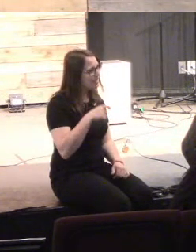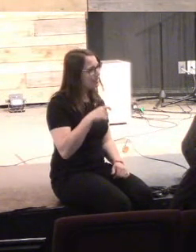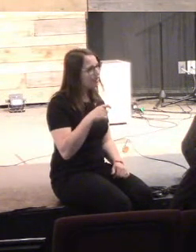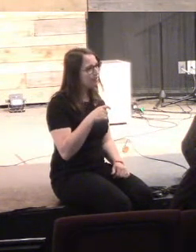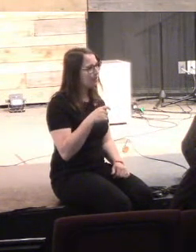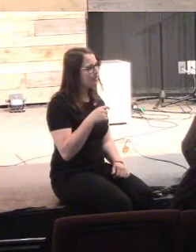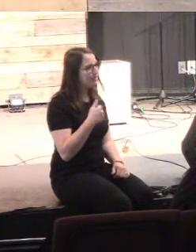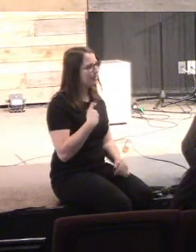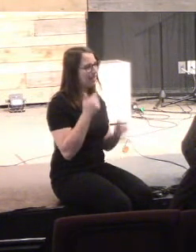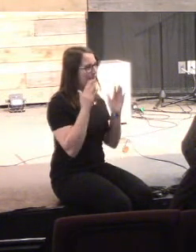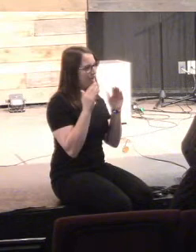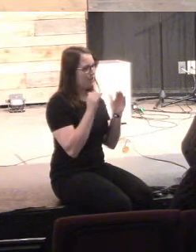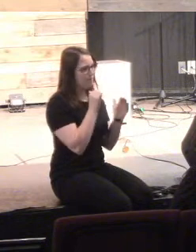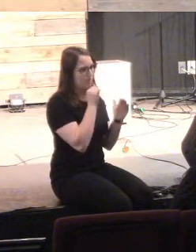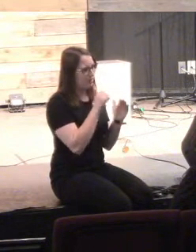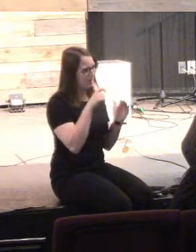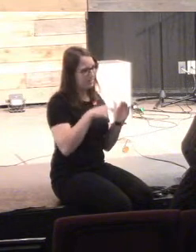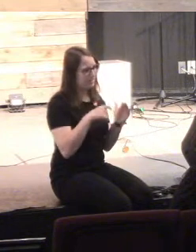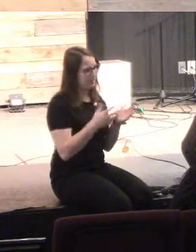Right?